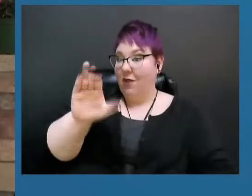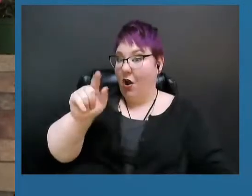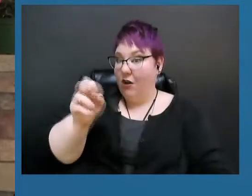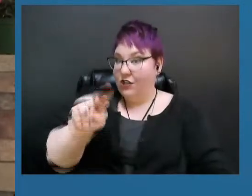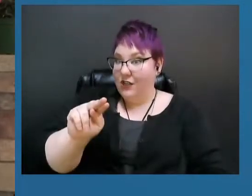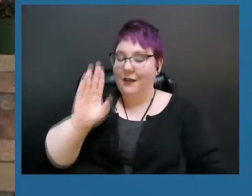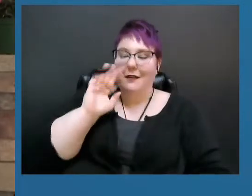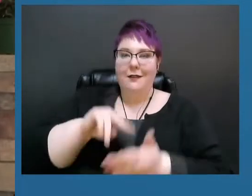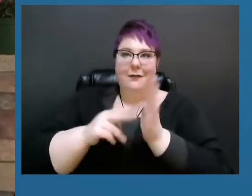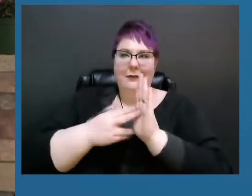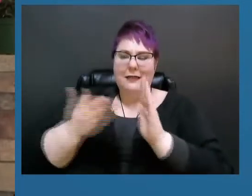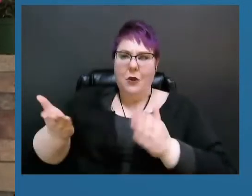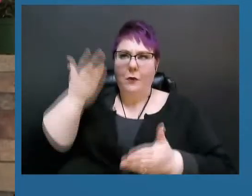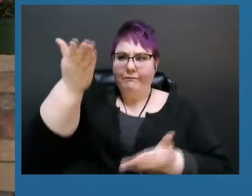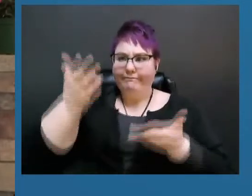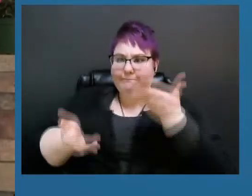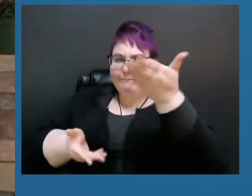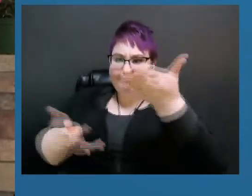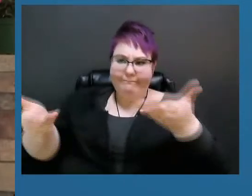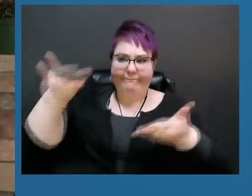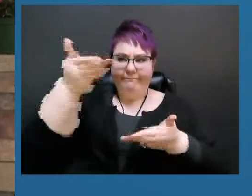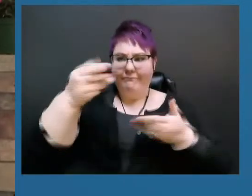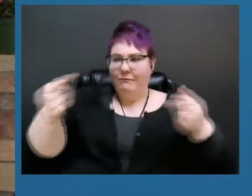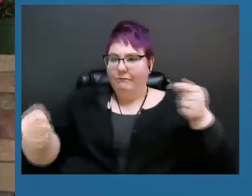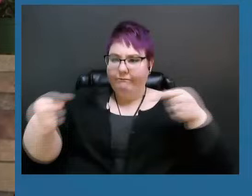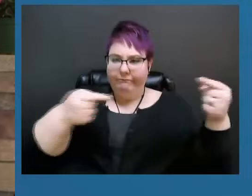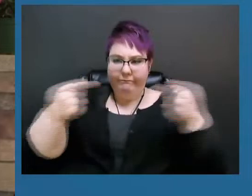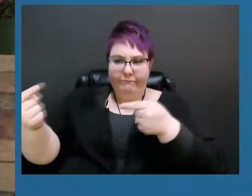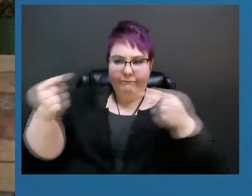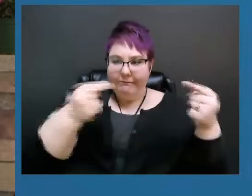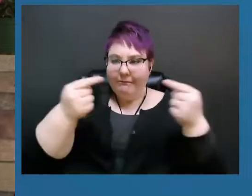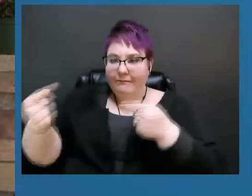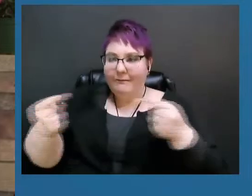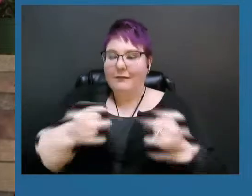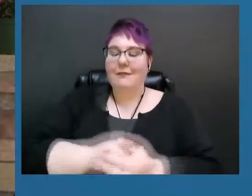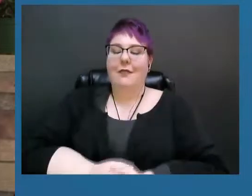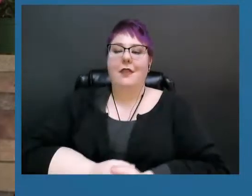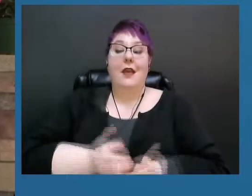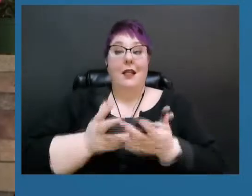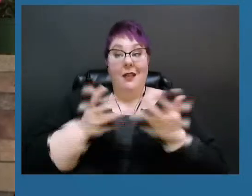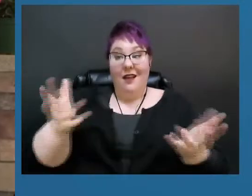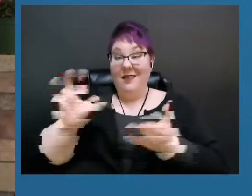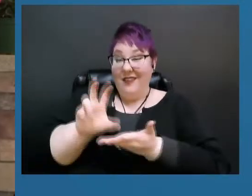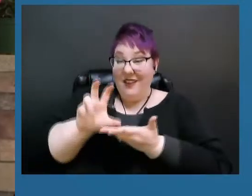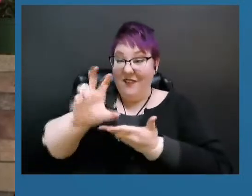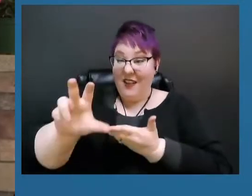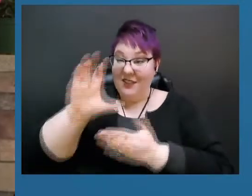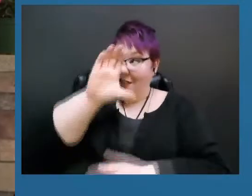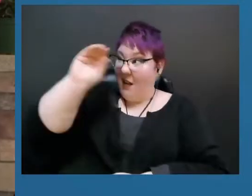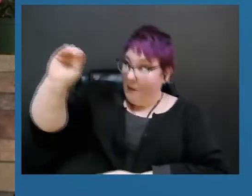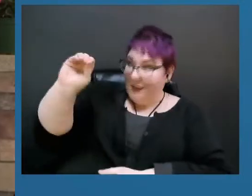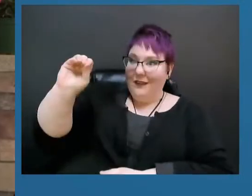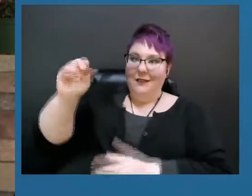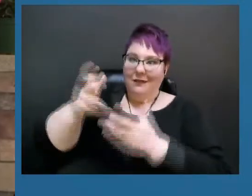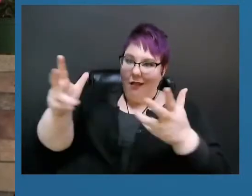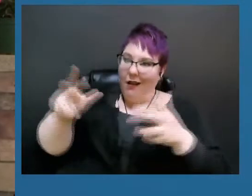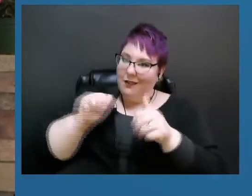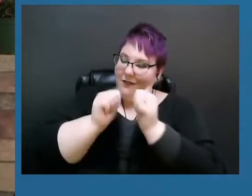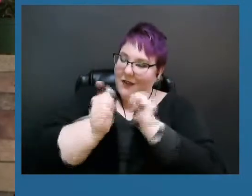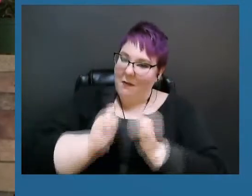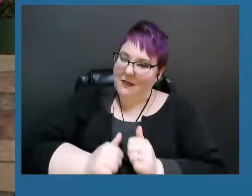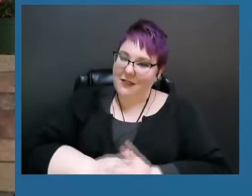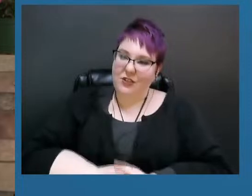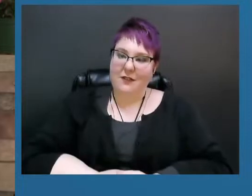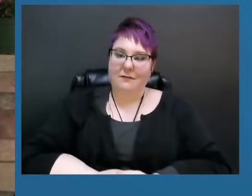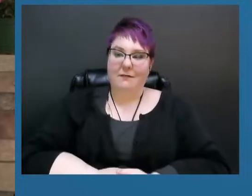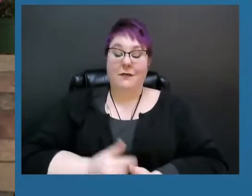wars, and home buyers are facing intense competition from investors. So one way that our organization supports